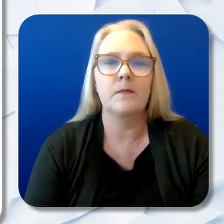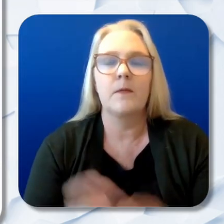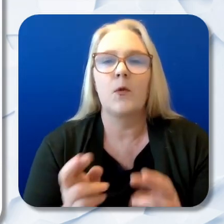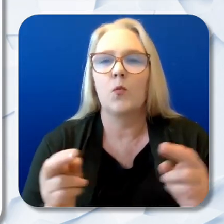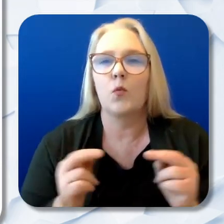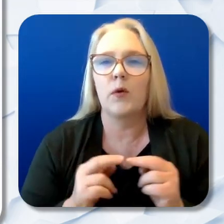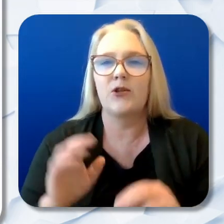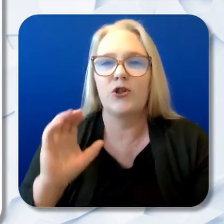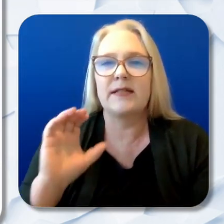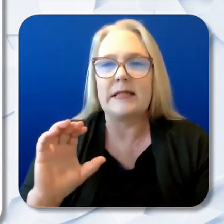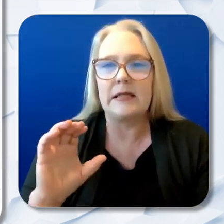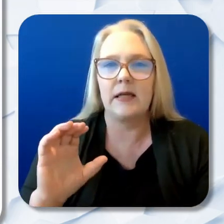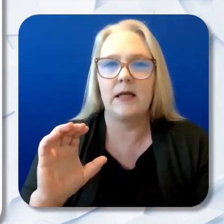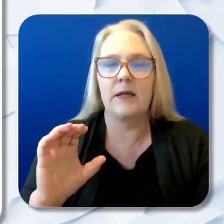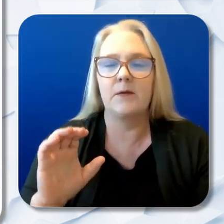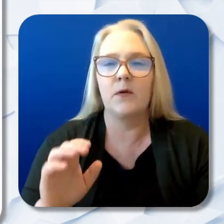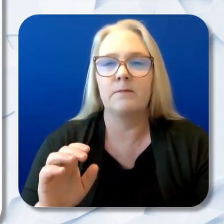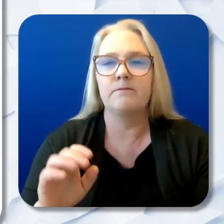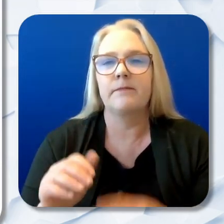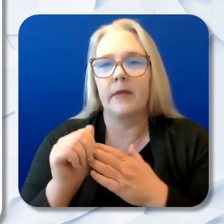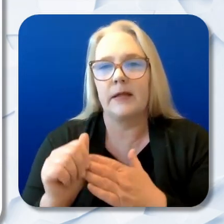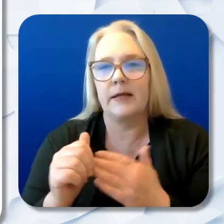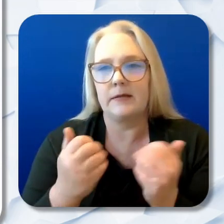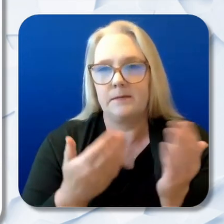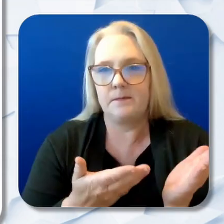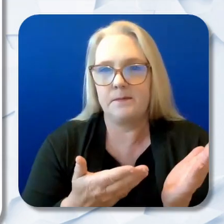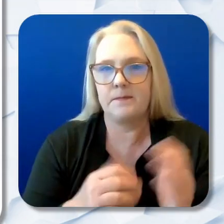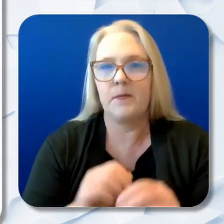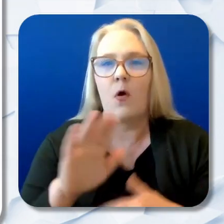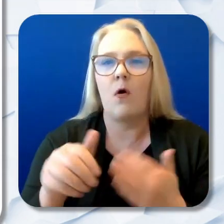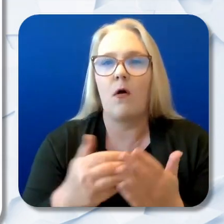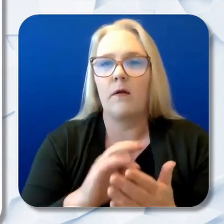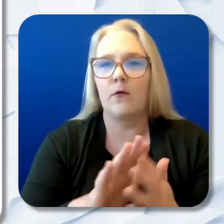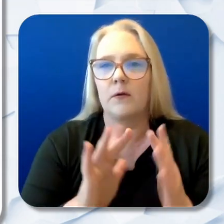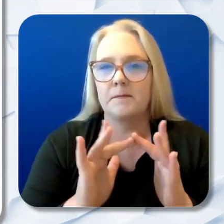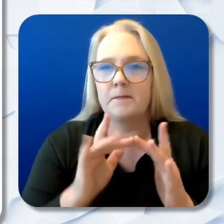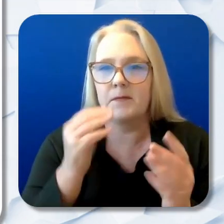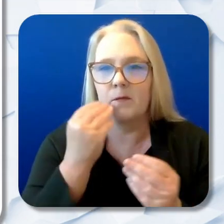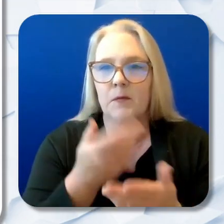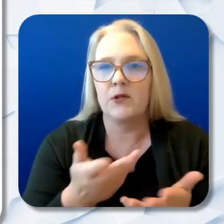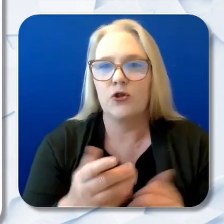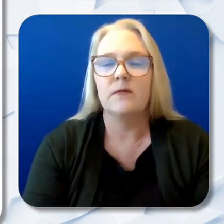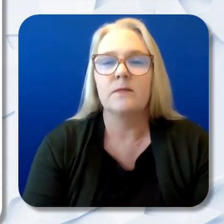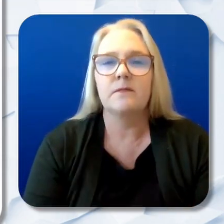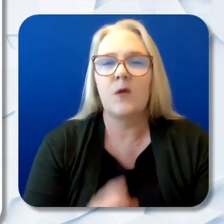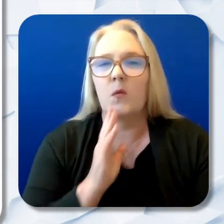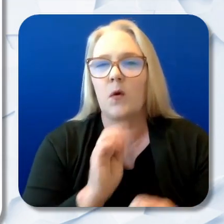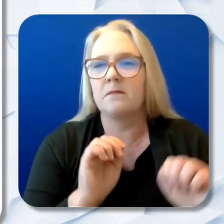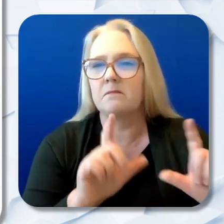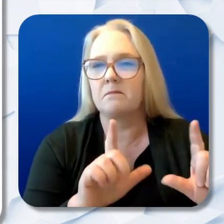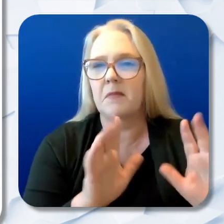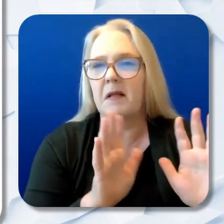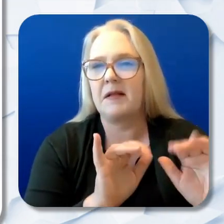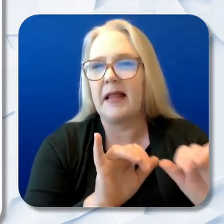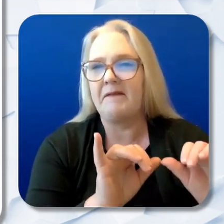Perfect. So here is Region C, regional lead information. We can leave that up for a few